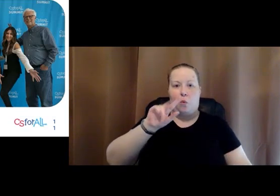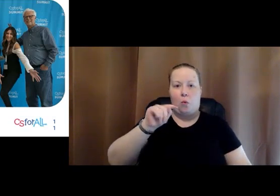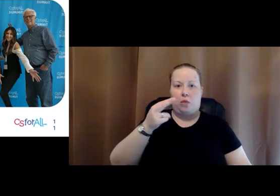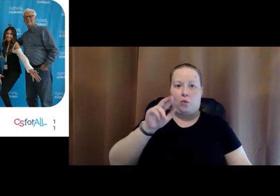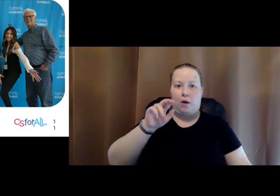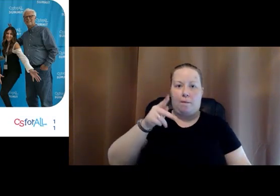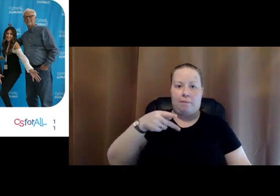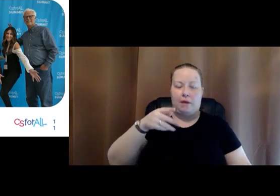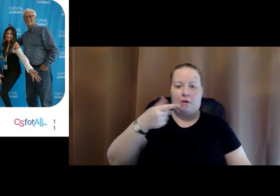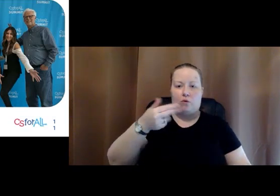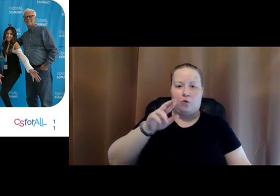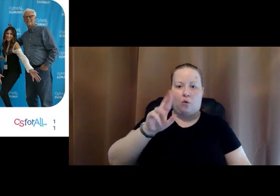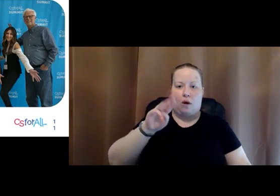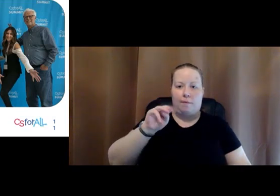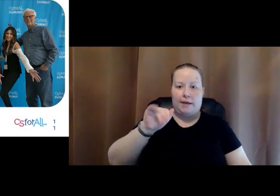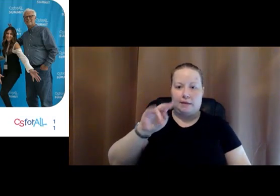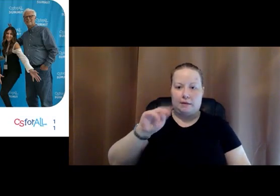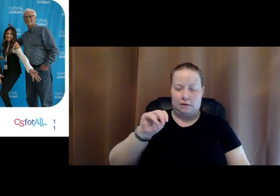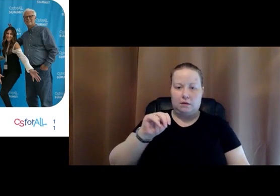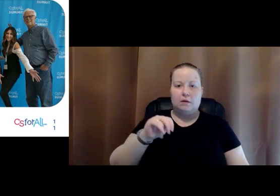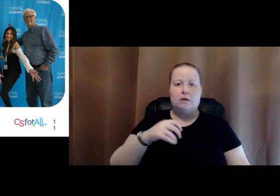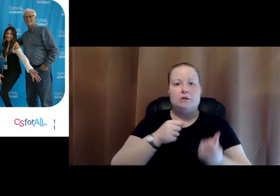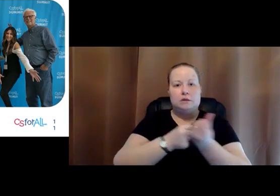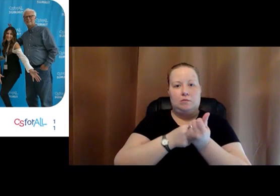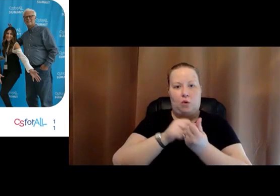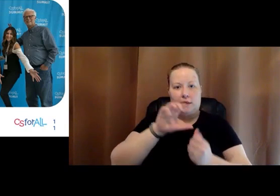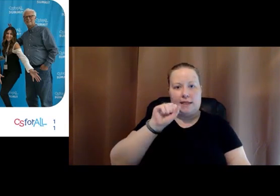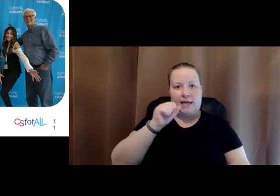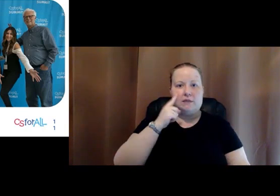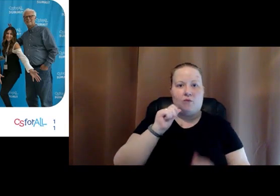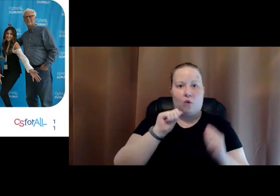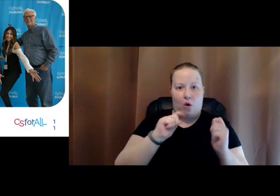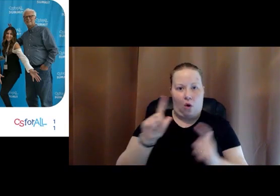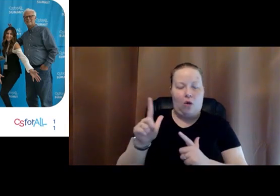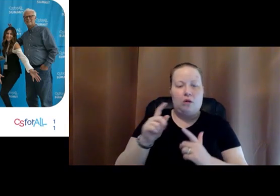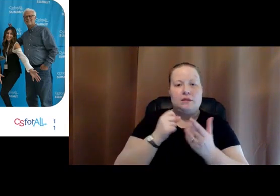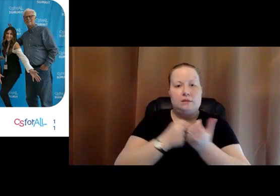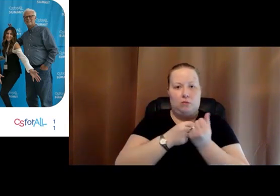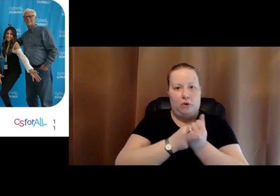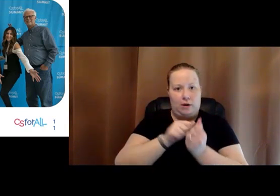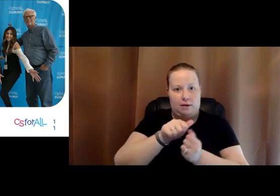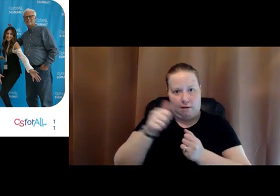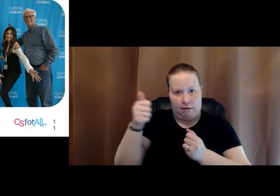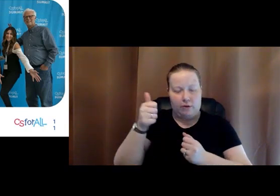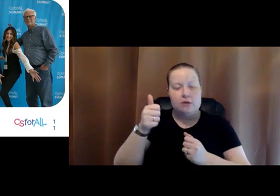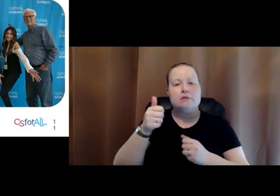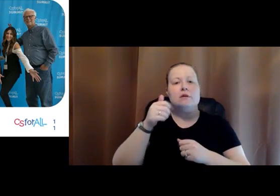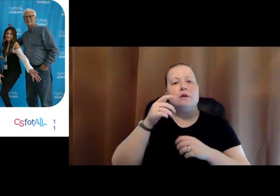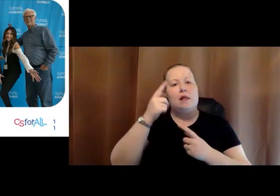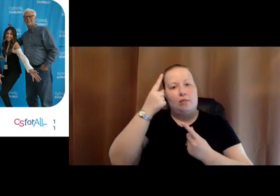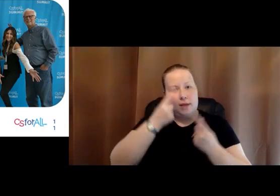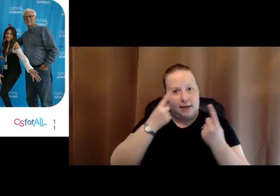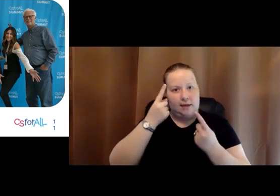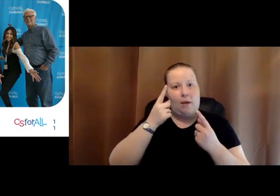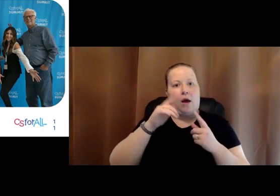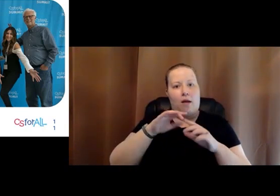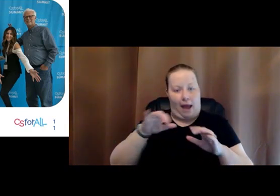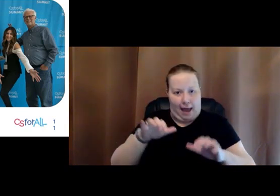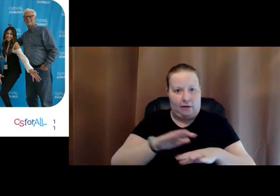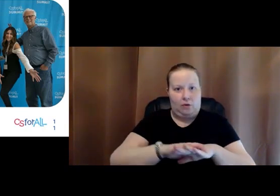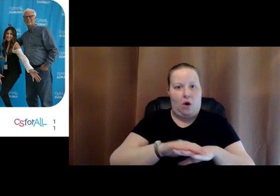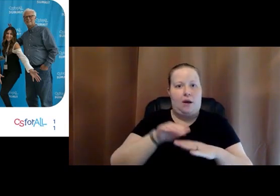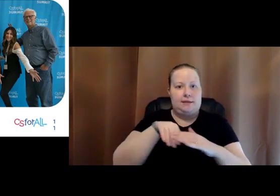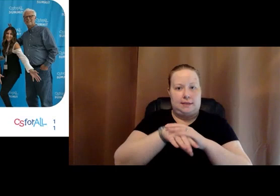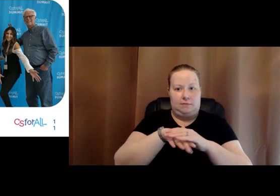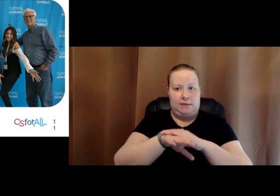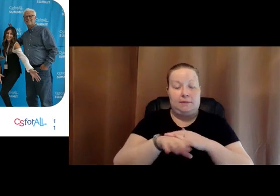Foundation to support CS for All, supporting others in thinking about and acting on accessibility. And you can see here, this